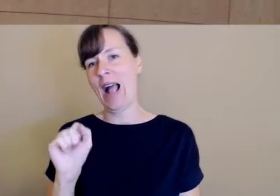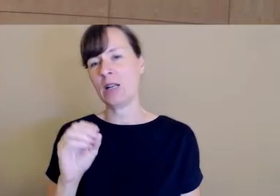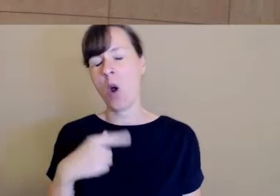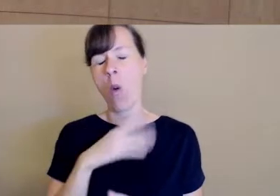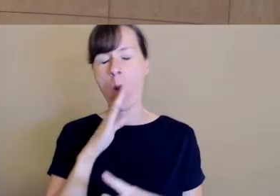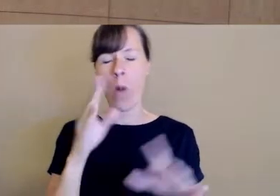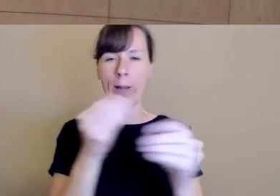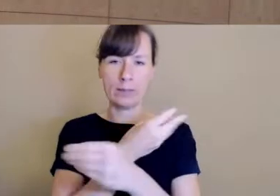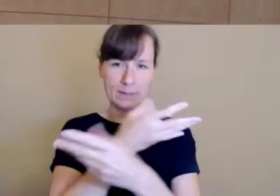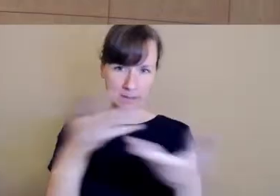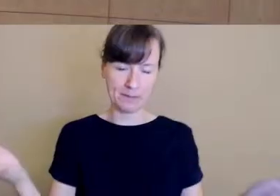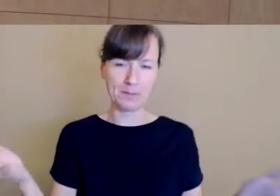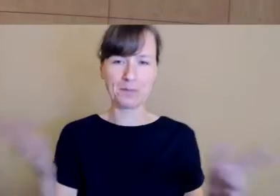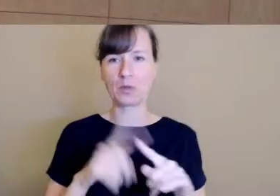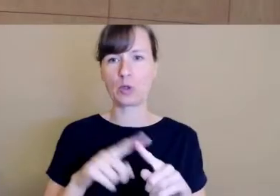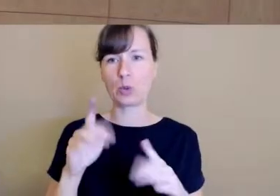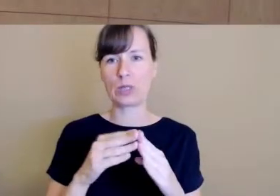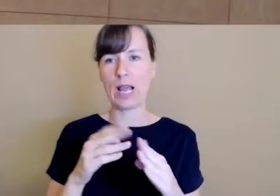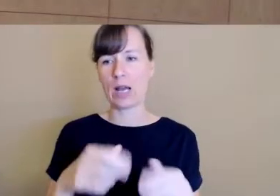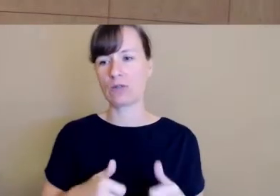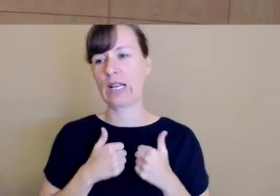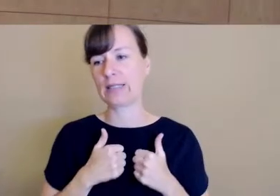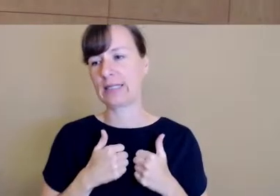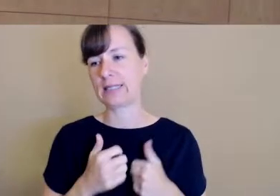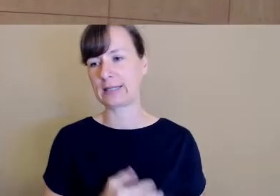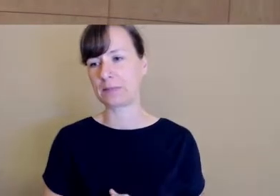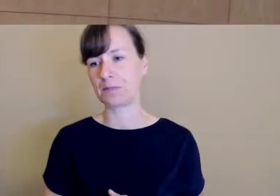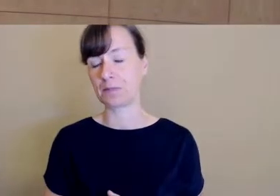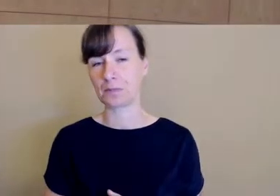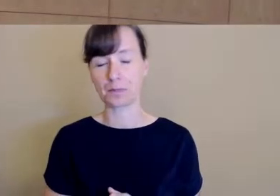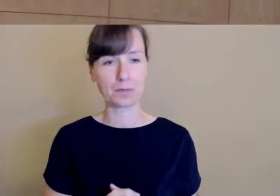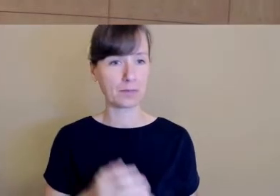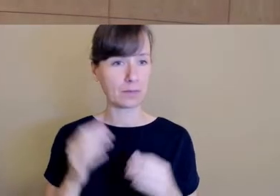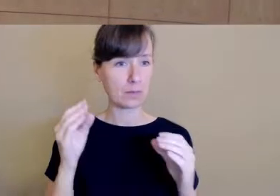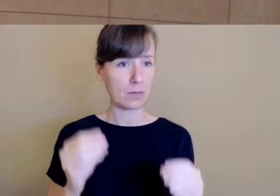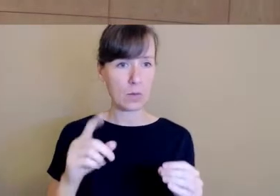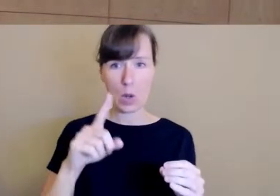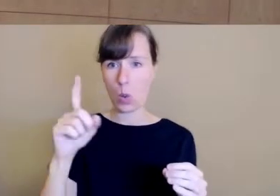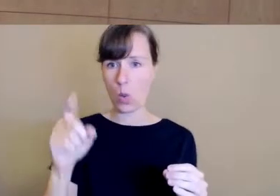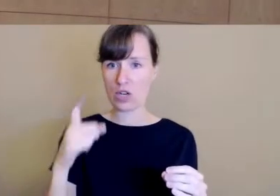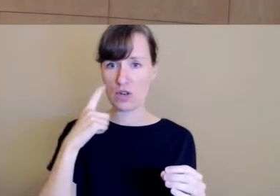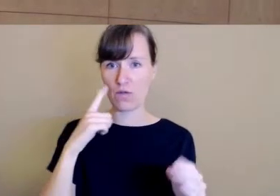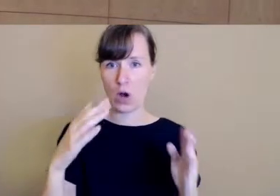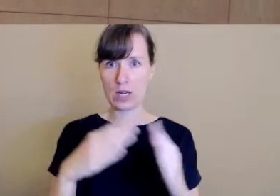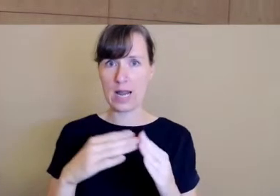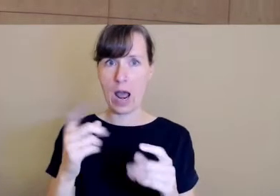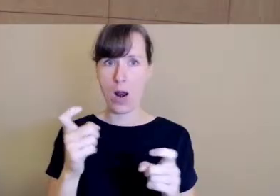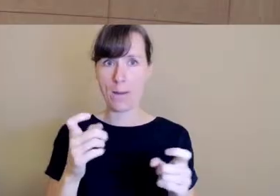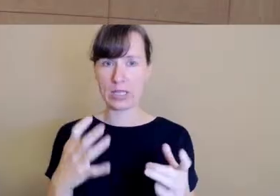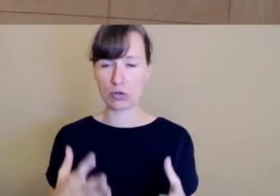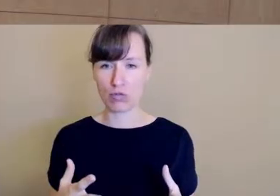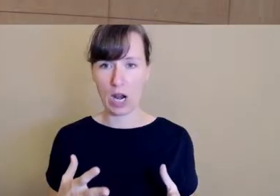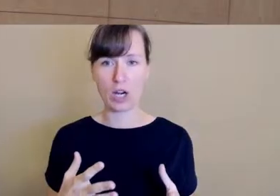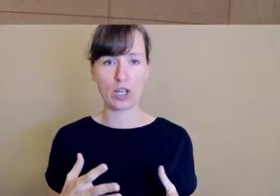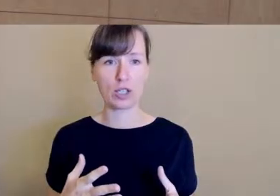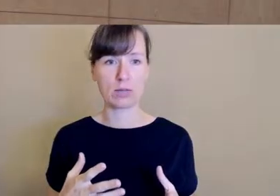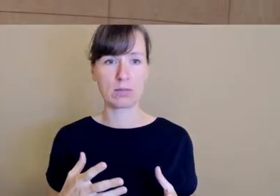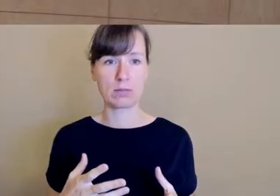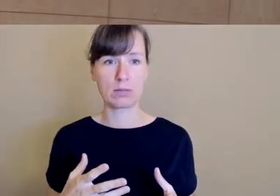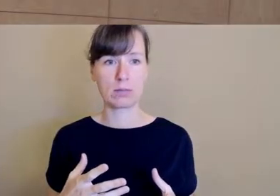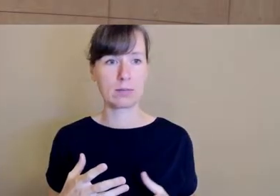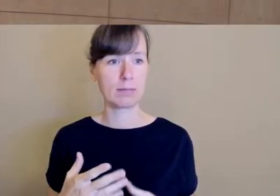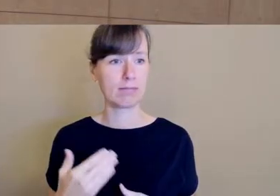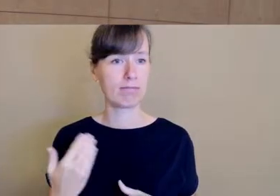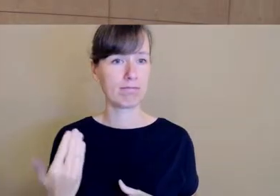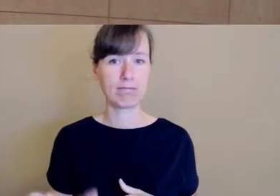out to town residents. If there are no questions for the town administrator, going once,